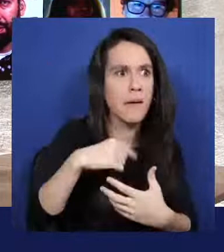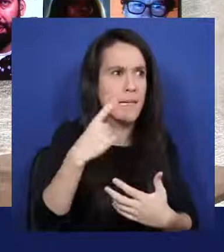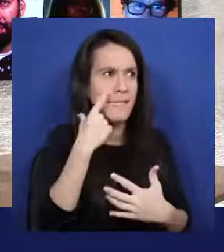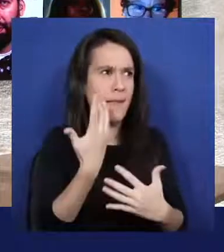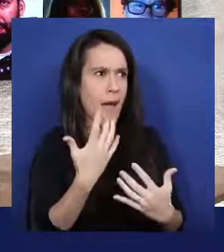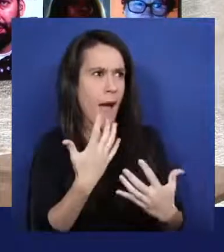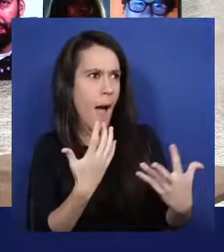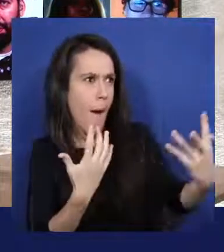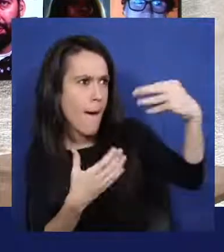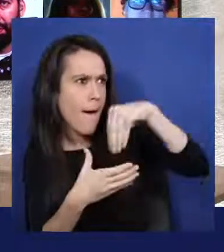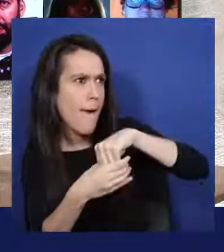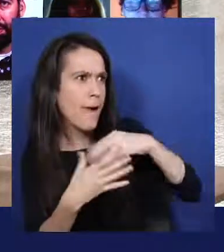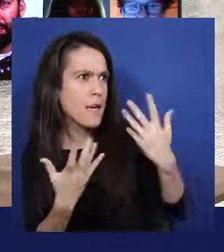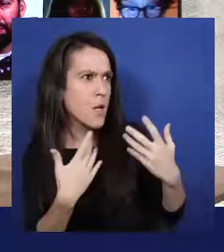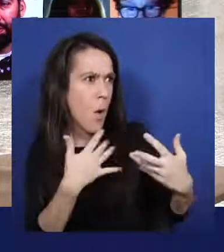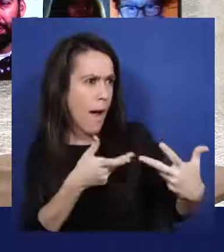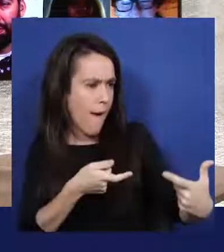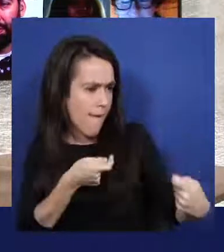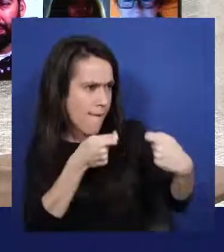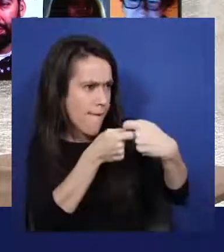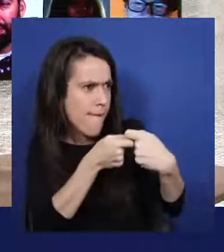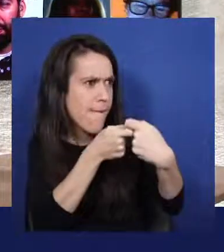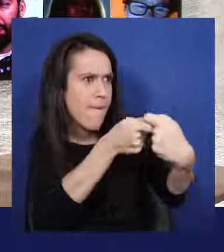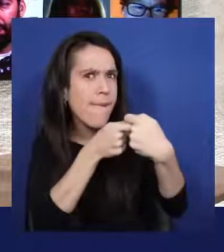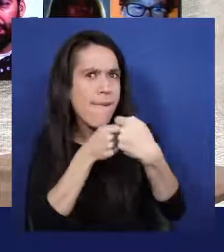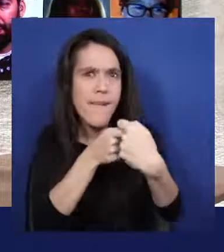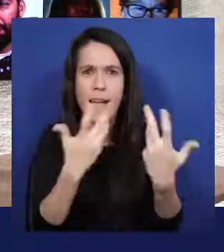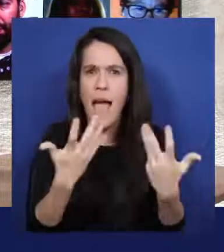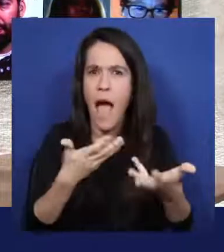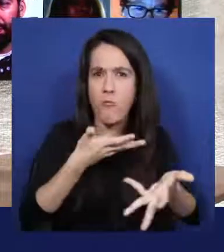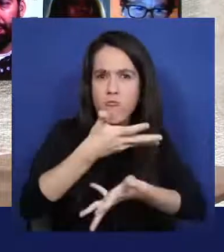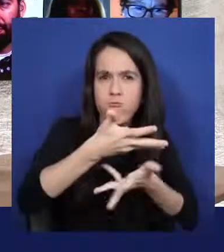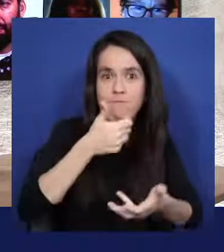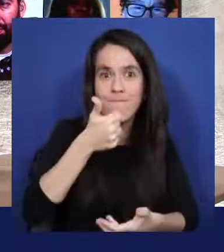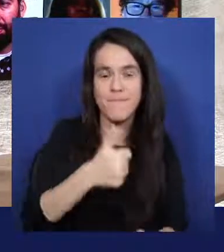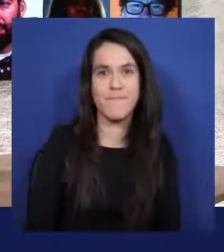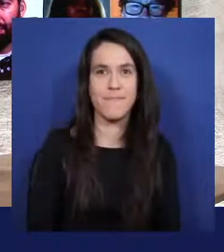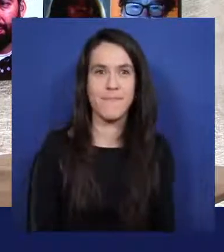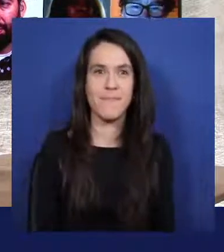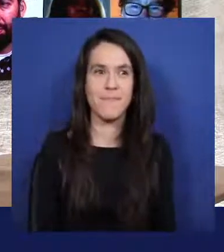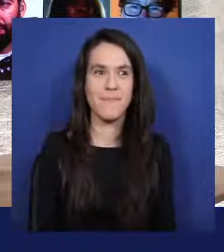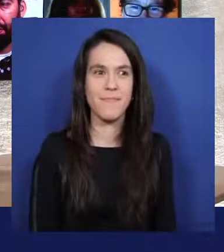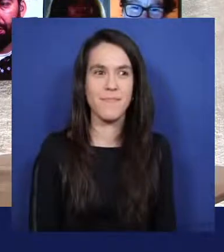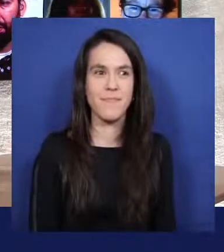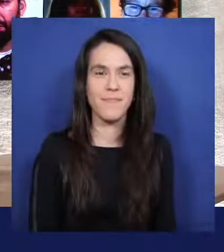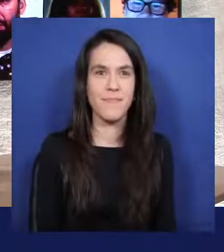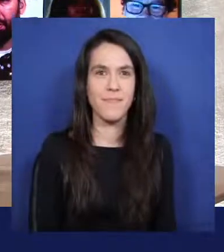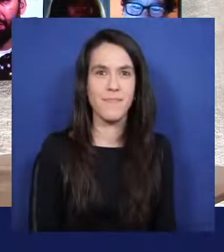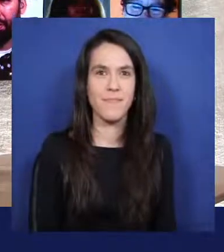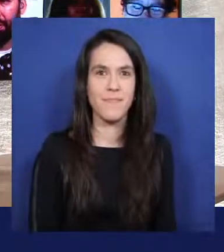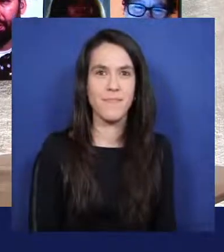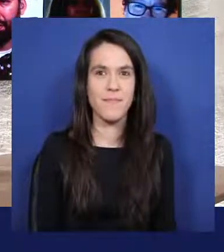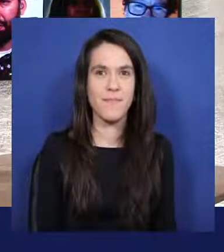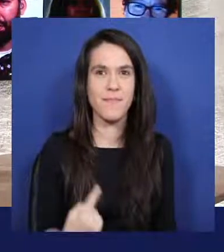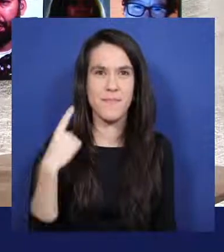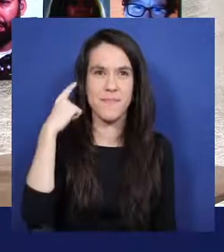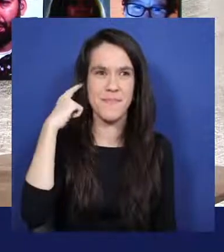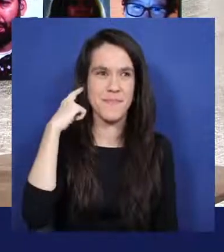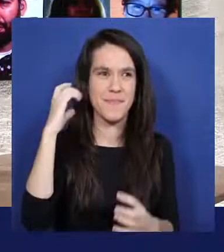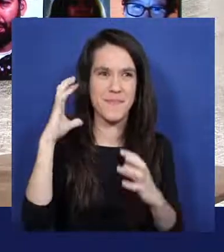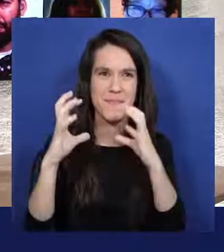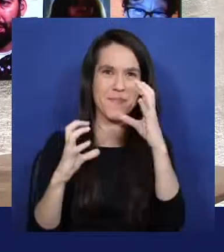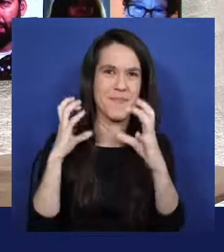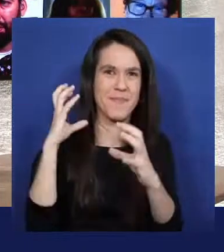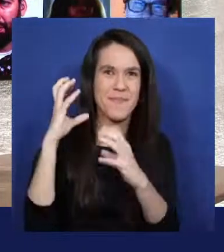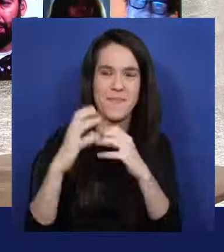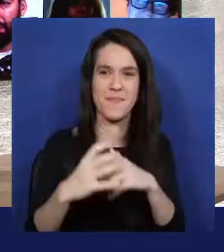your own code, improving things. But yeah, I would take it step by step. I